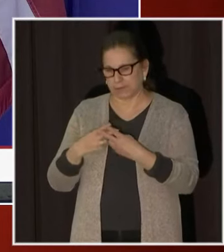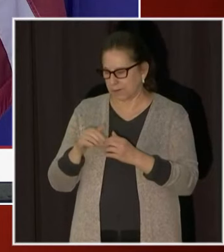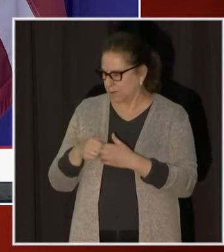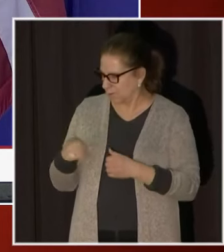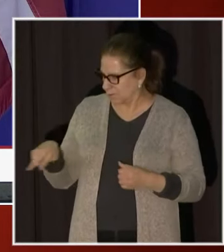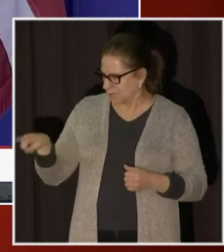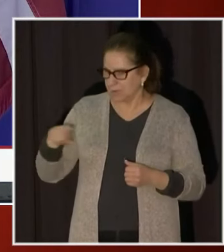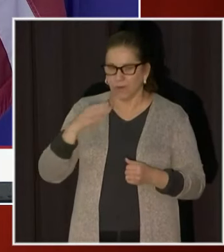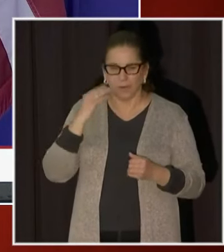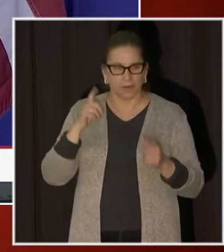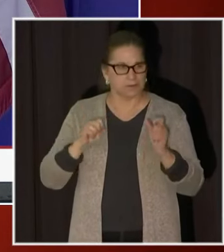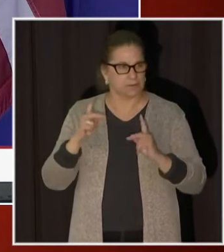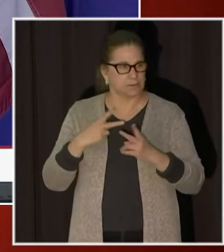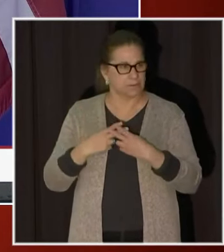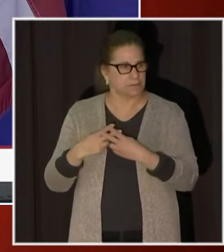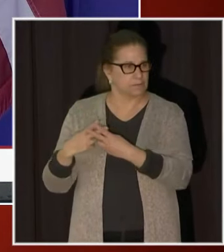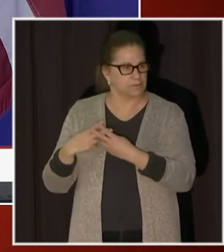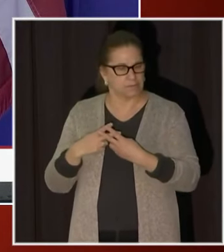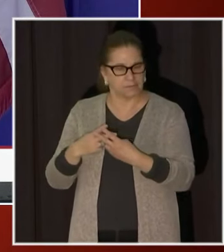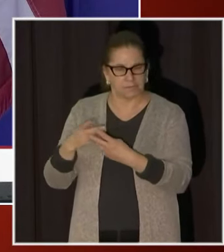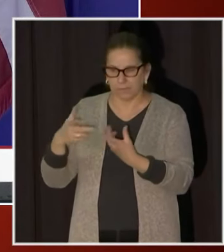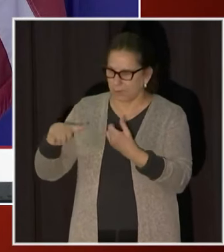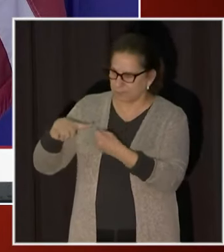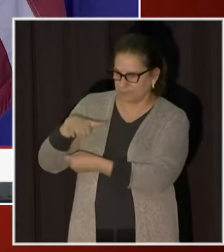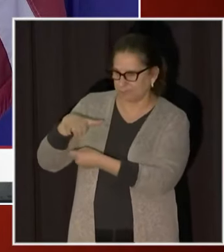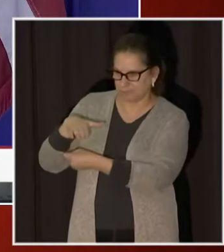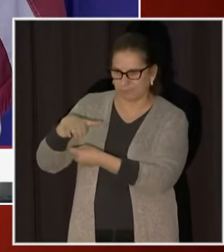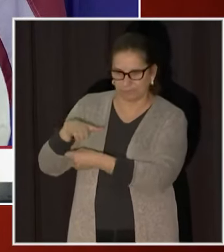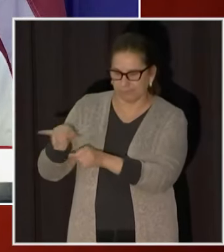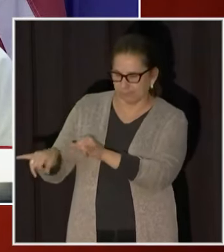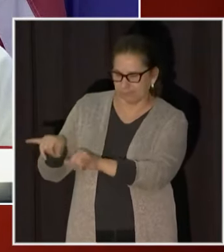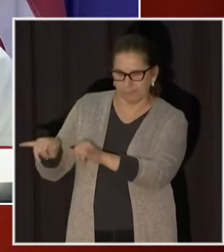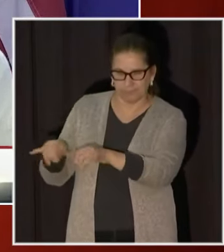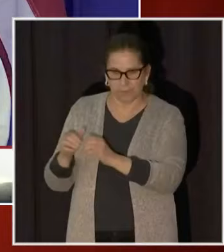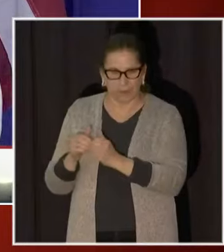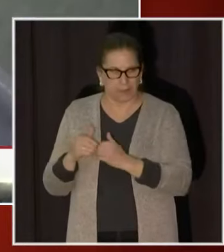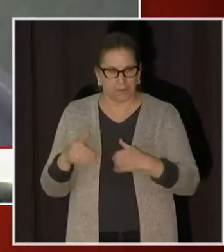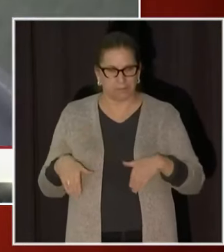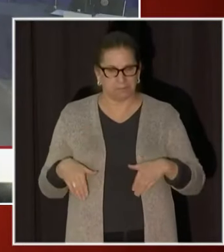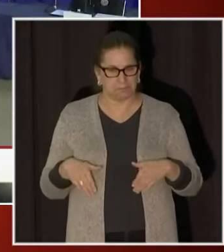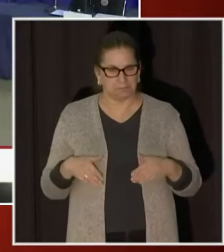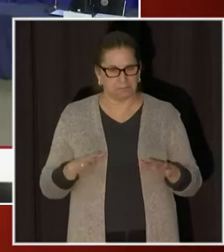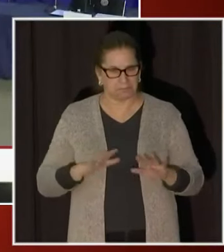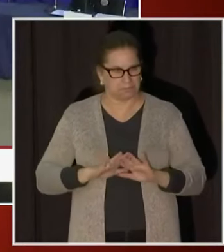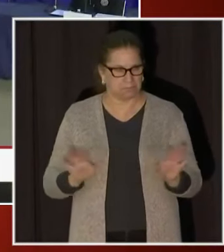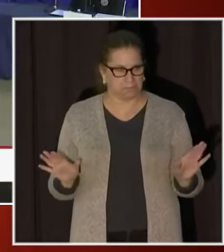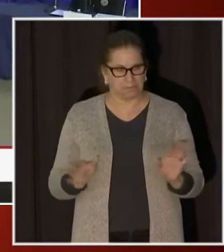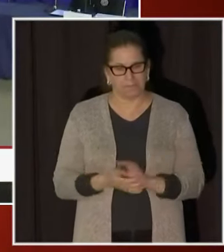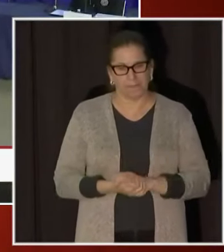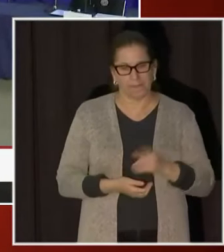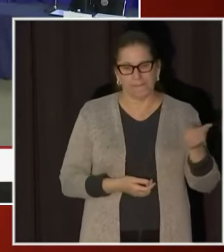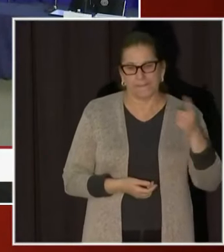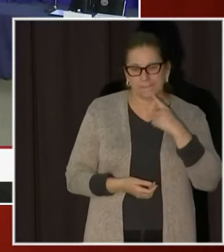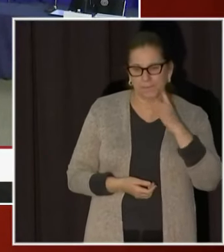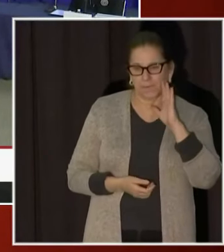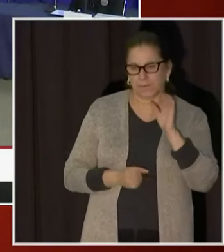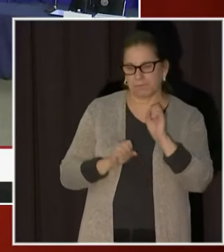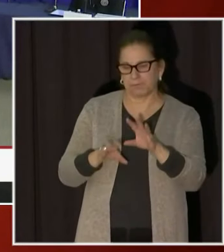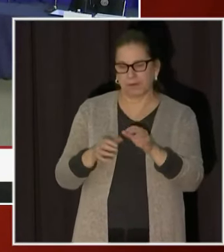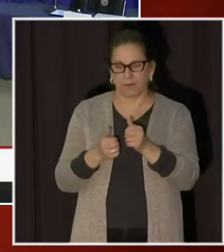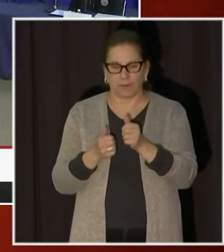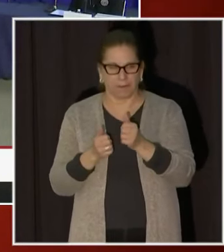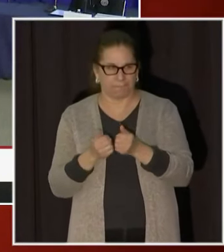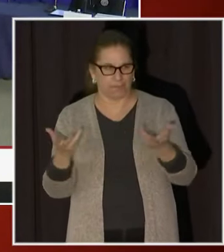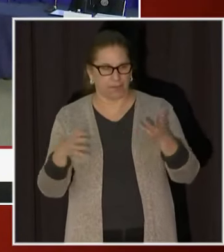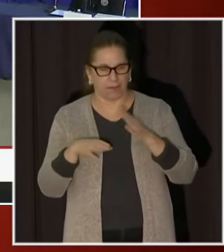we'll do those other things. Yes. So I do want to reiterate that, you know, as I mentioned before, in the last 5 days,